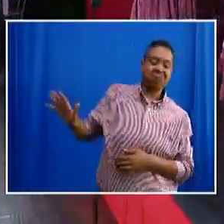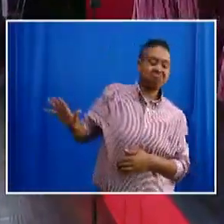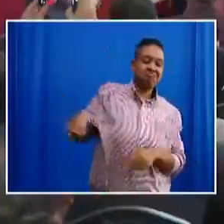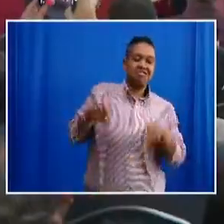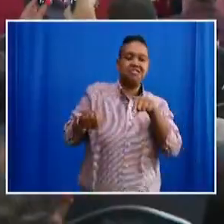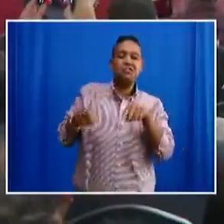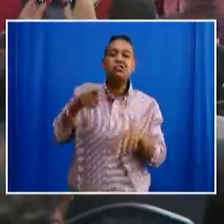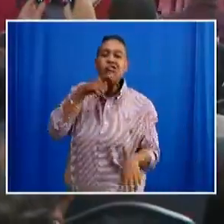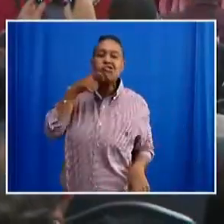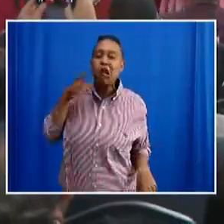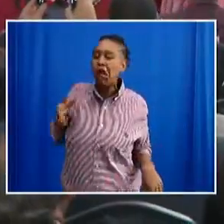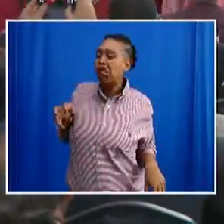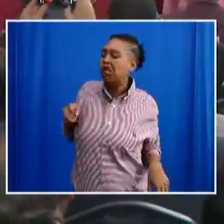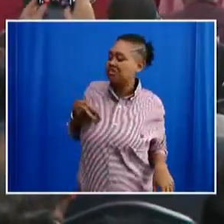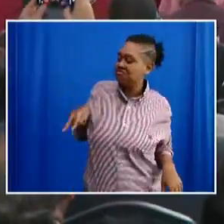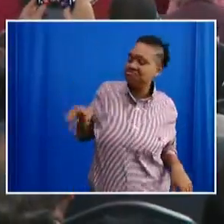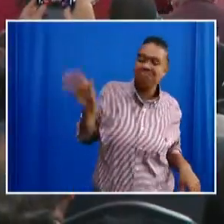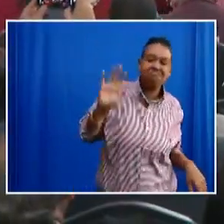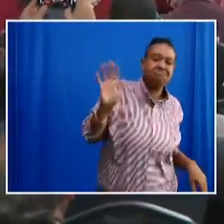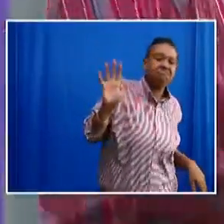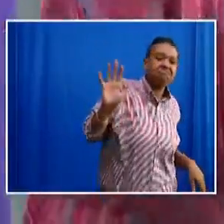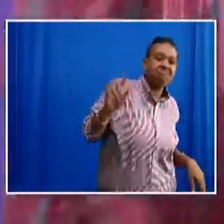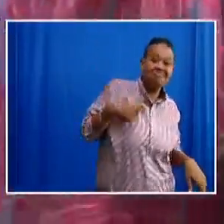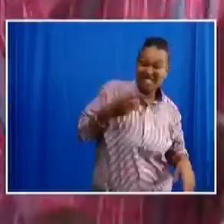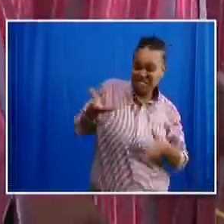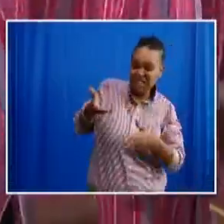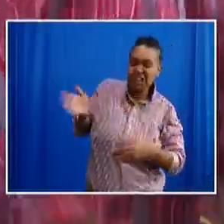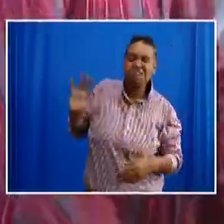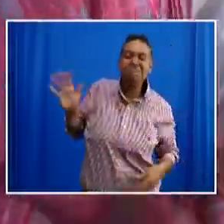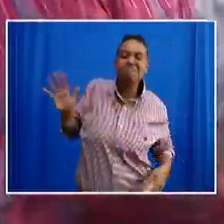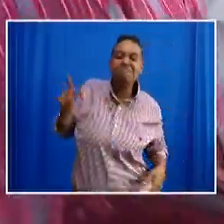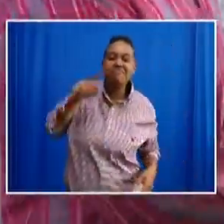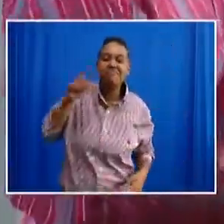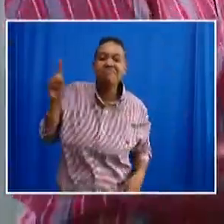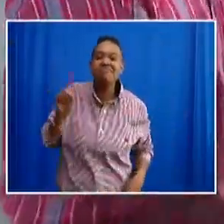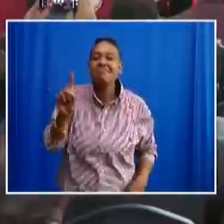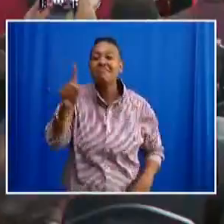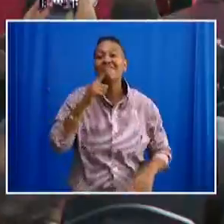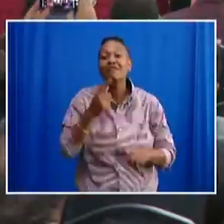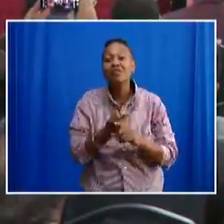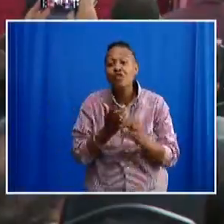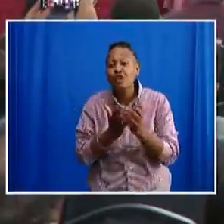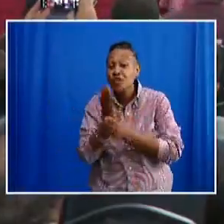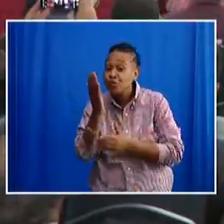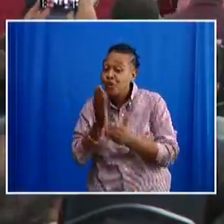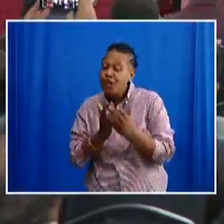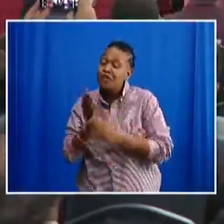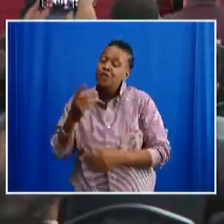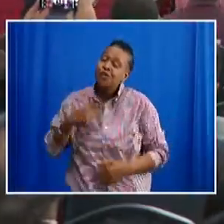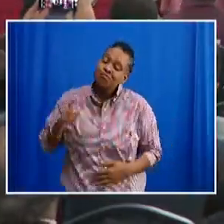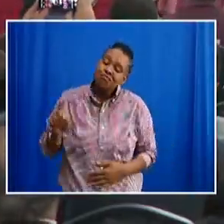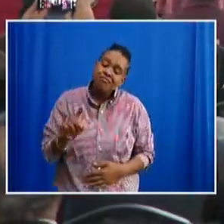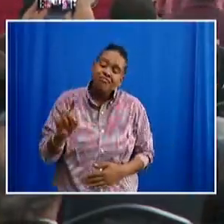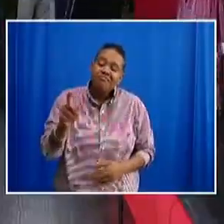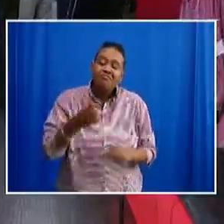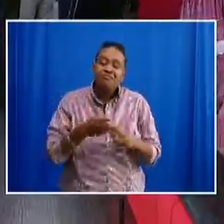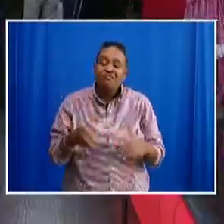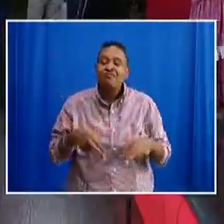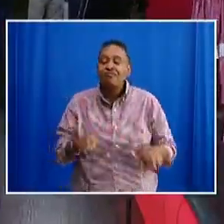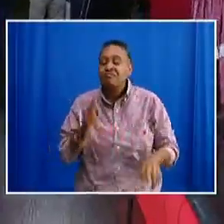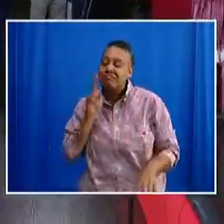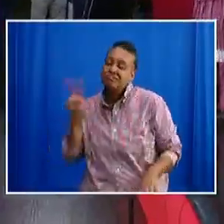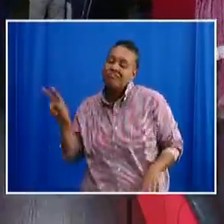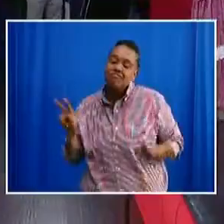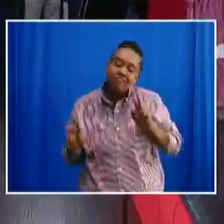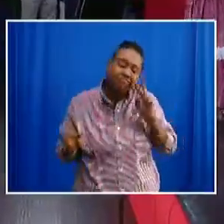call you. Them dry foot gal, we no chat to them. Sing Charlie Molly call you. Right through the rocky road. Sing